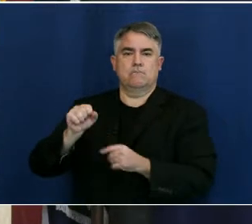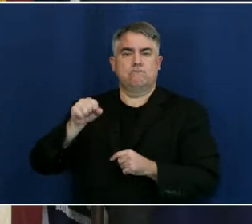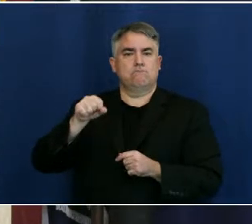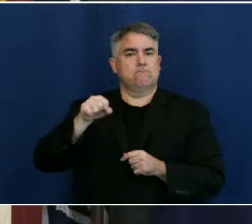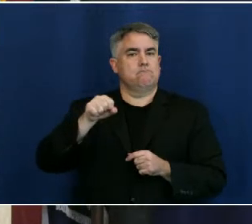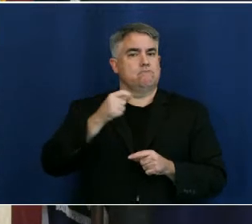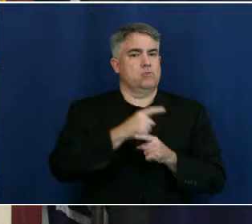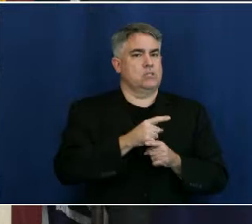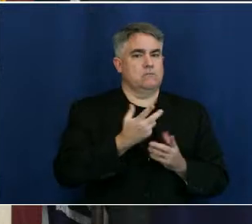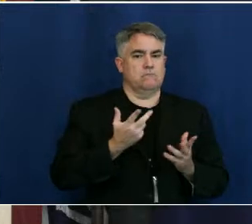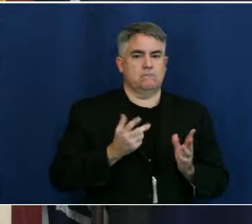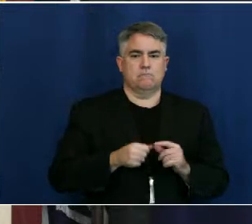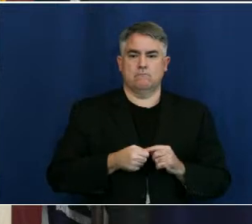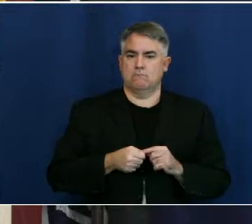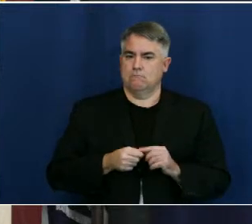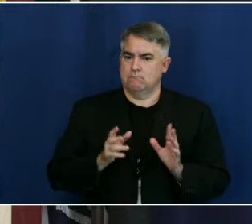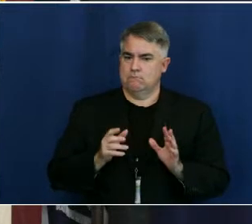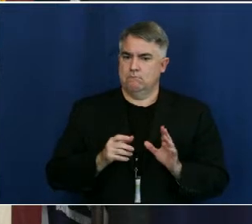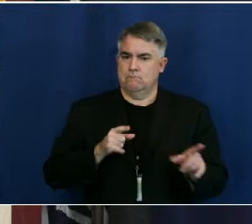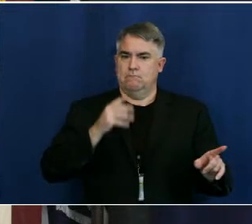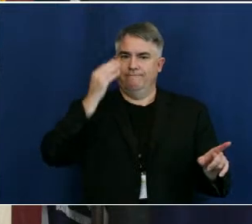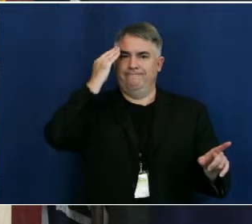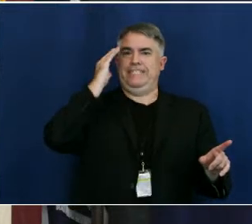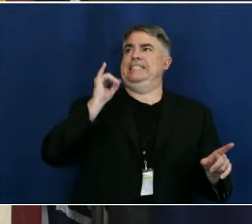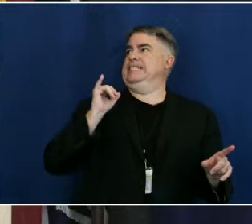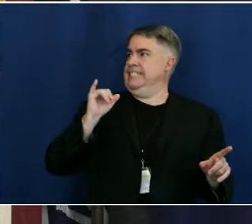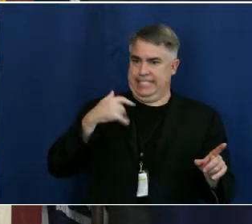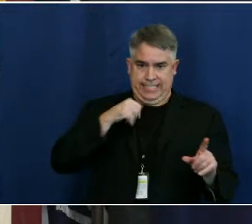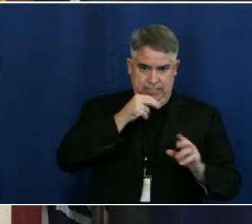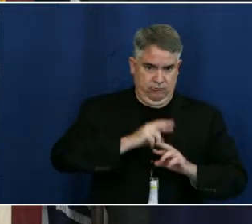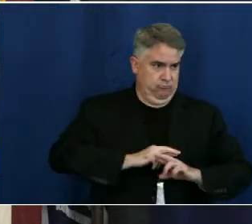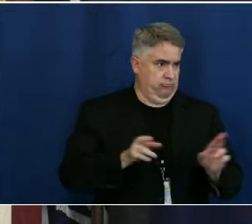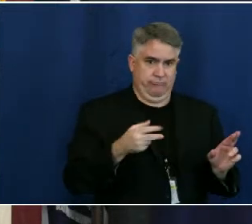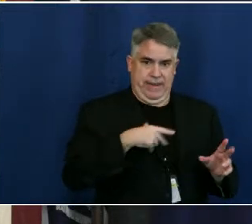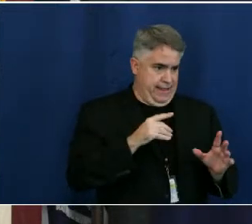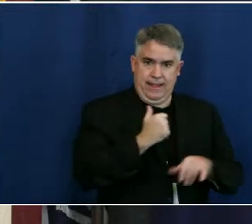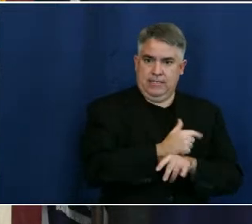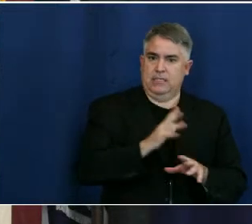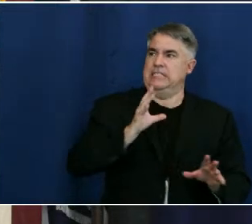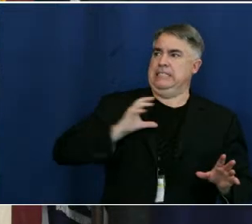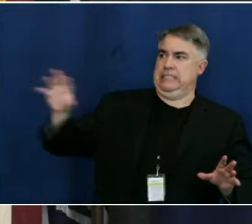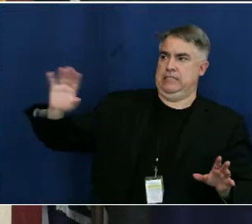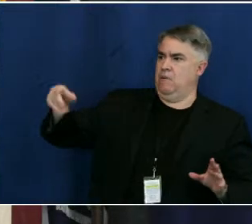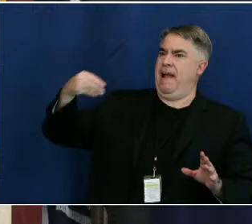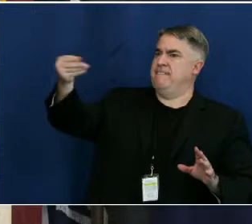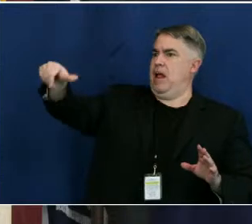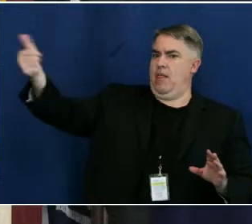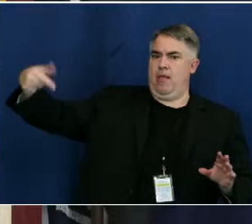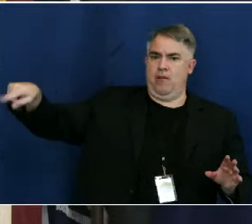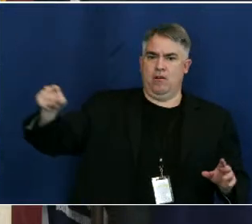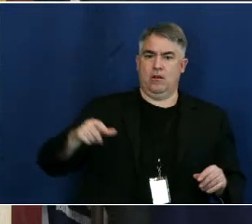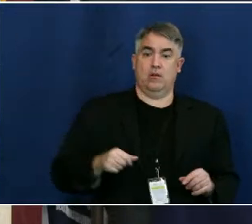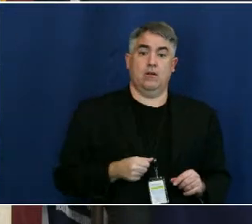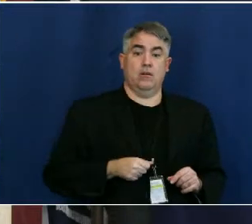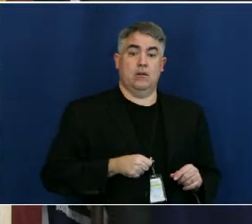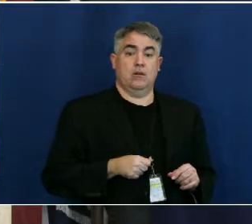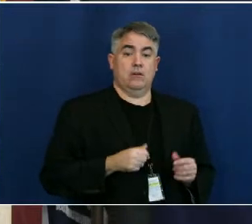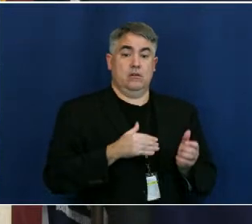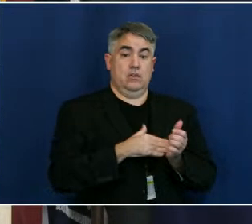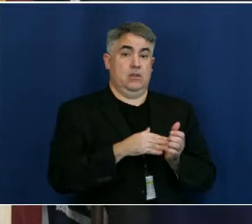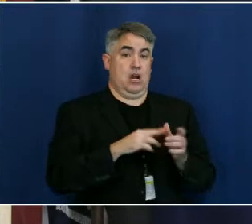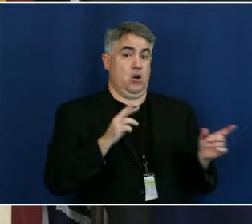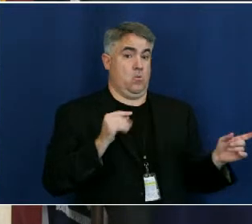use them as quickly as we could, and so we appreciate that. And I'll have Dr. Wooten touch on her efforts with healthcare